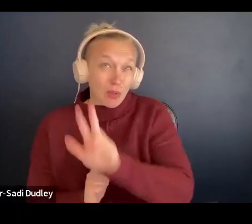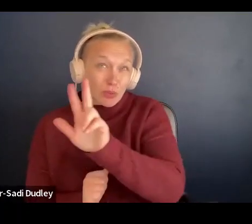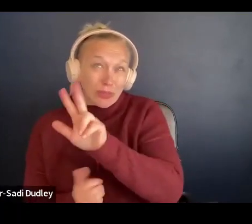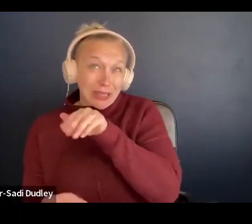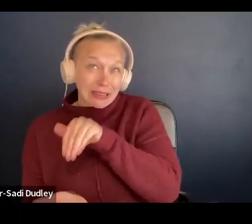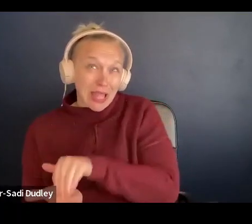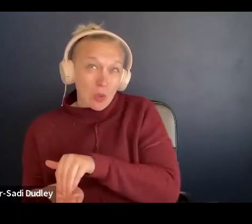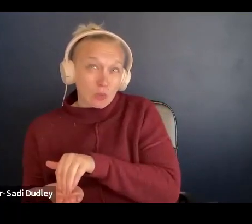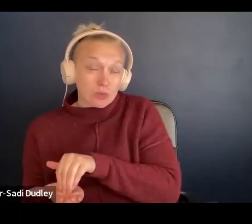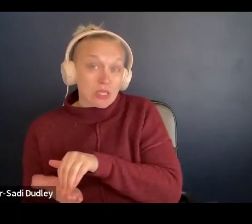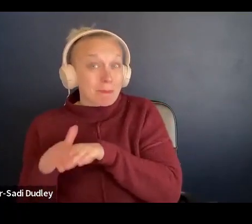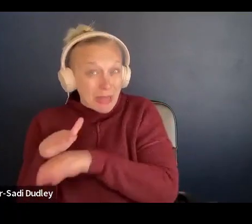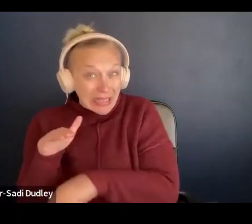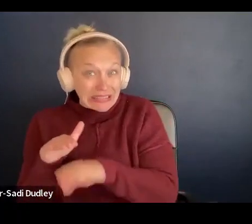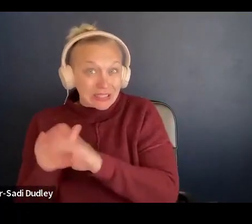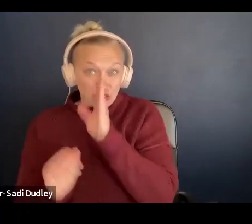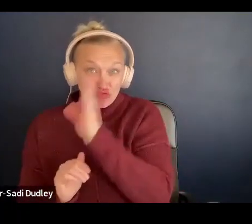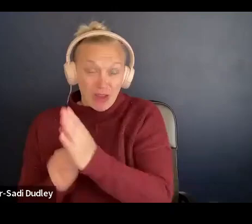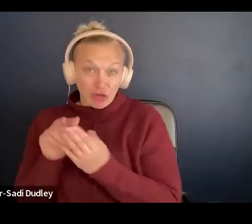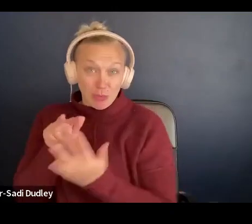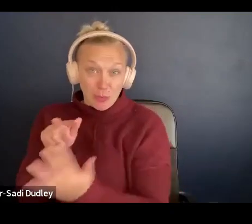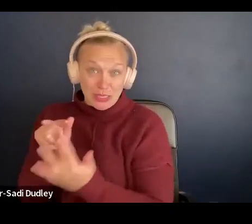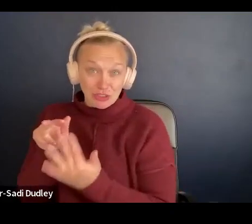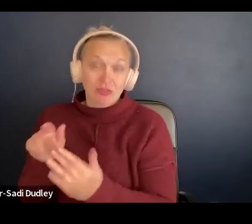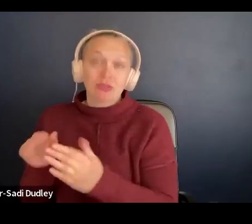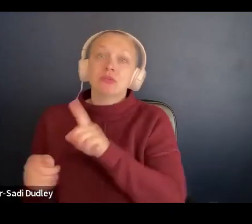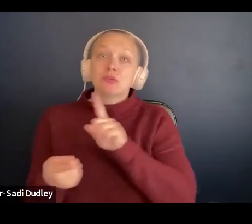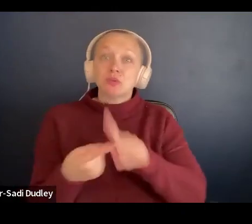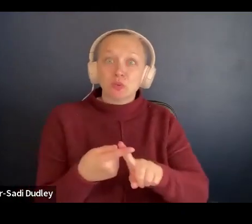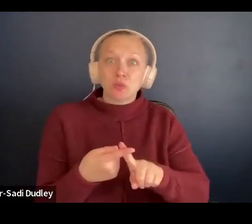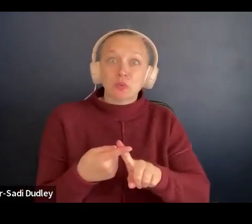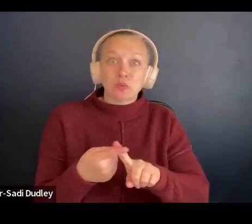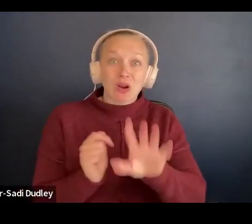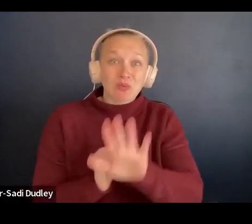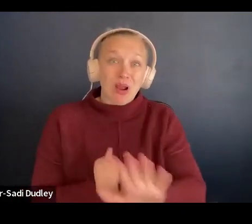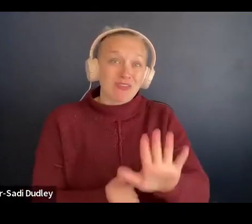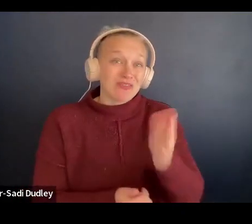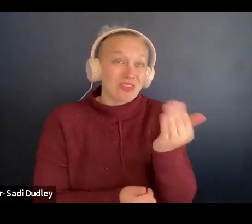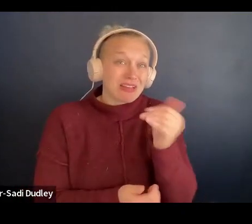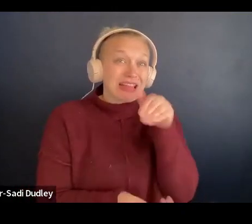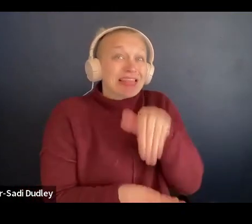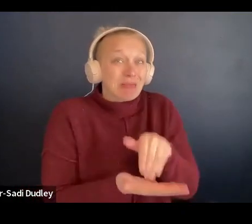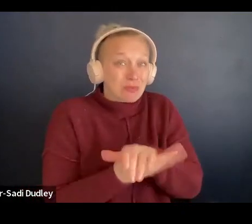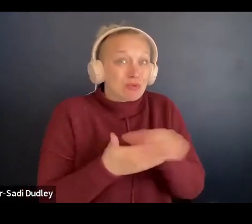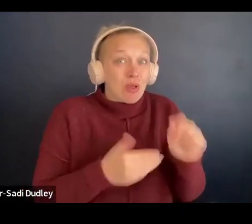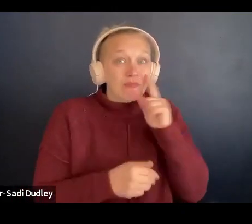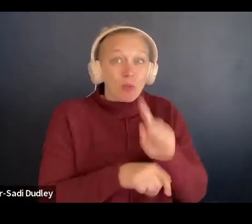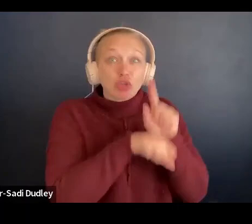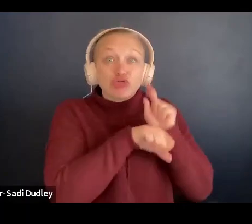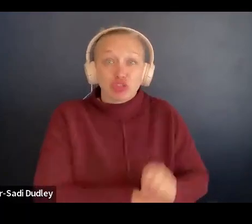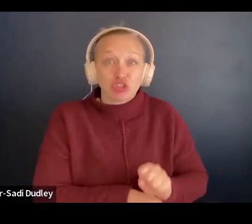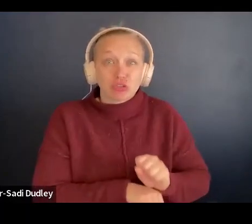a basic or direct cremation to sometimes $15,000 for a traditional funeral. So